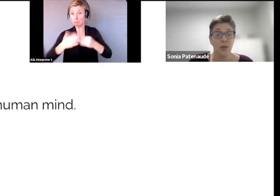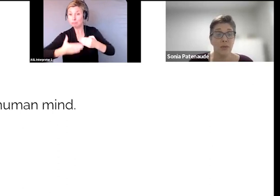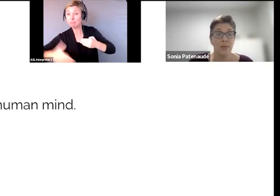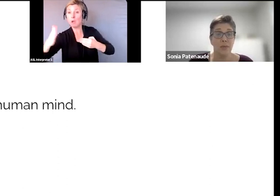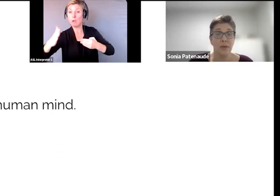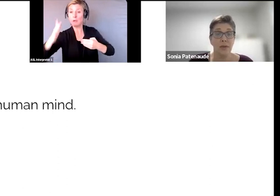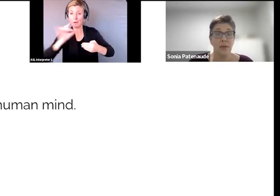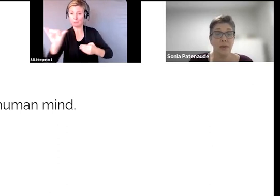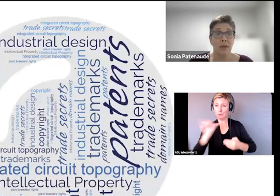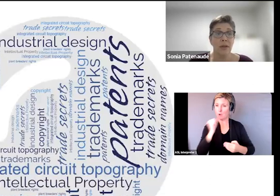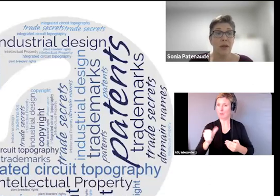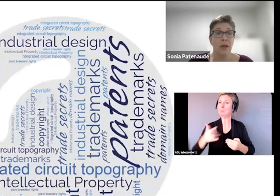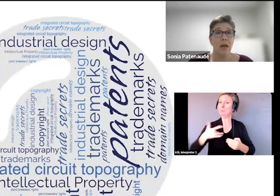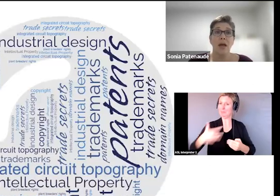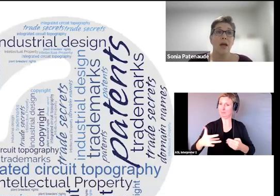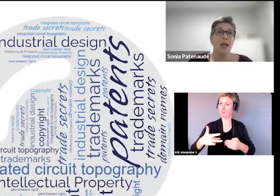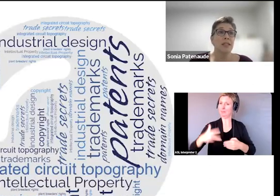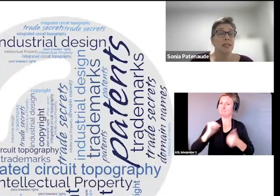So